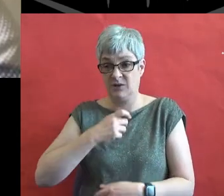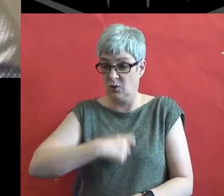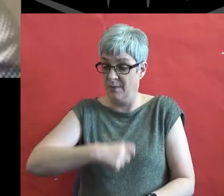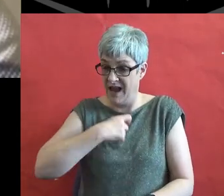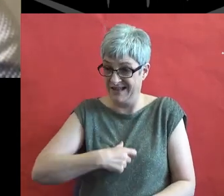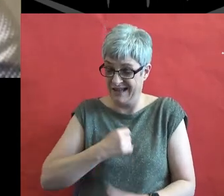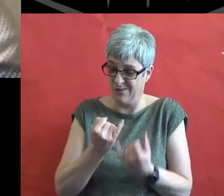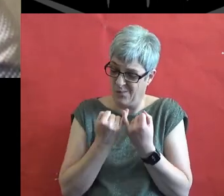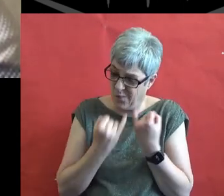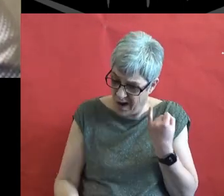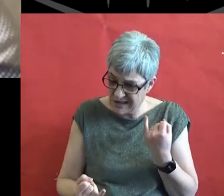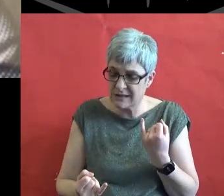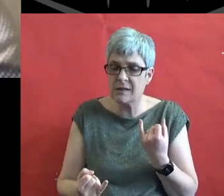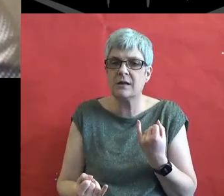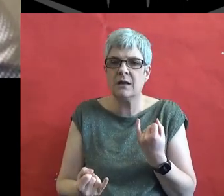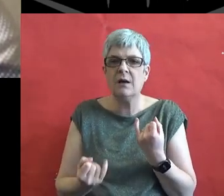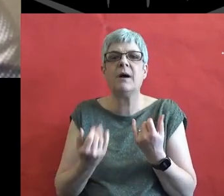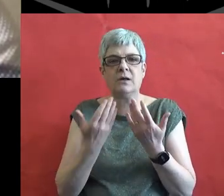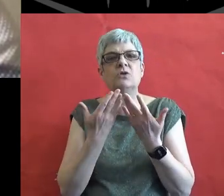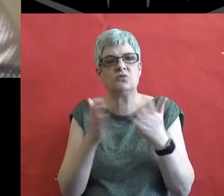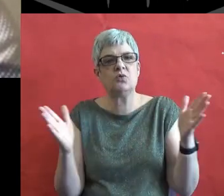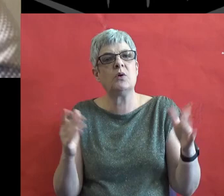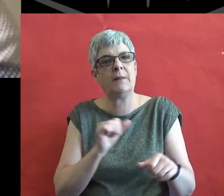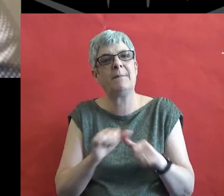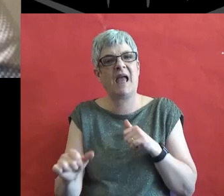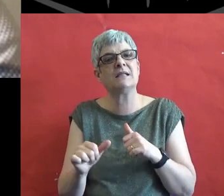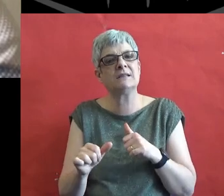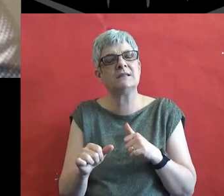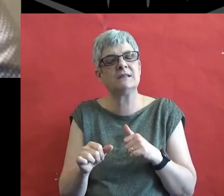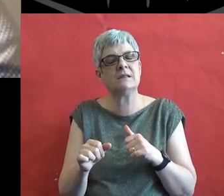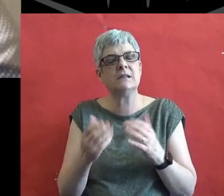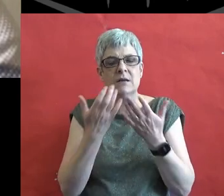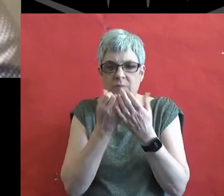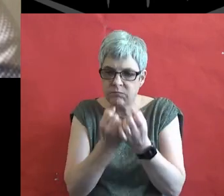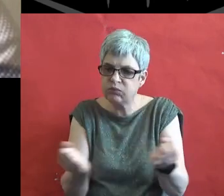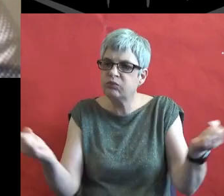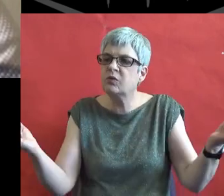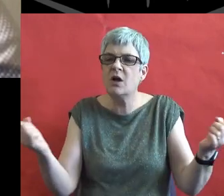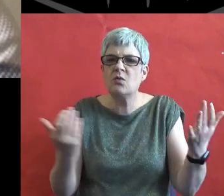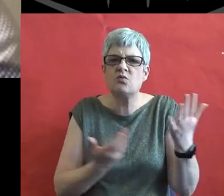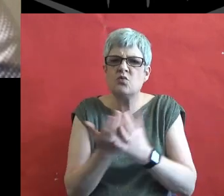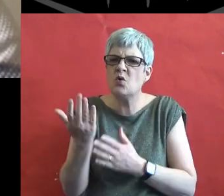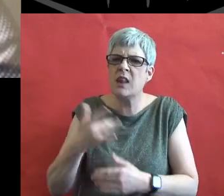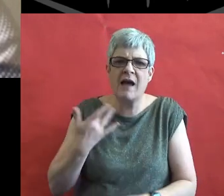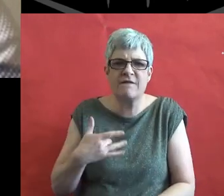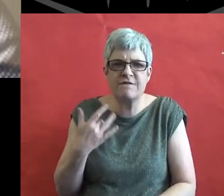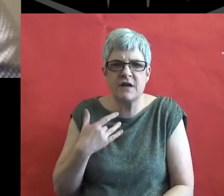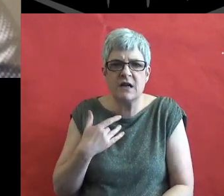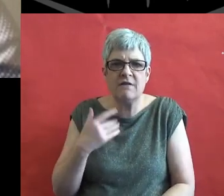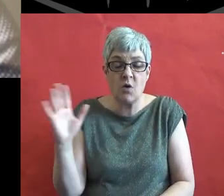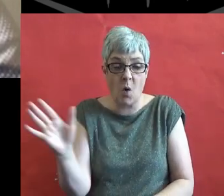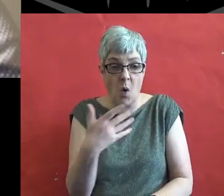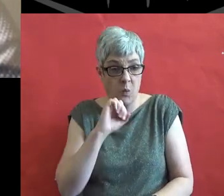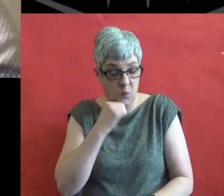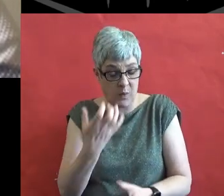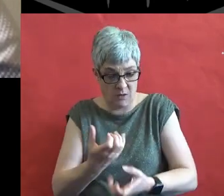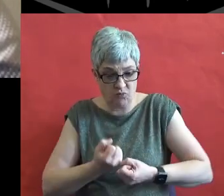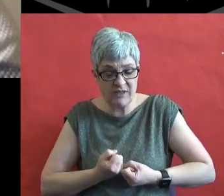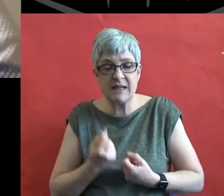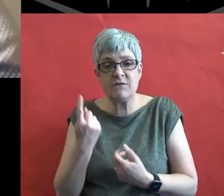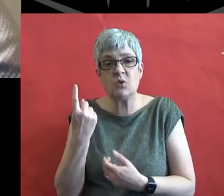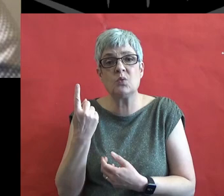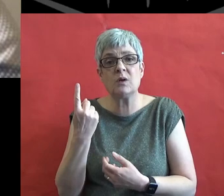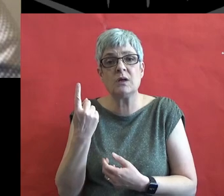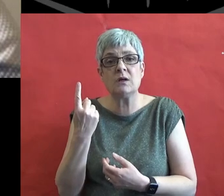worst and revealed it at its best, opening up a new dimension of life for all who will receive you.